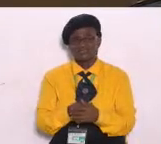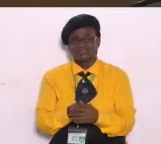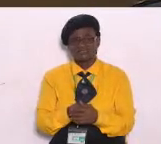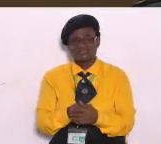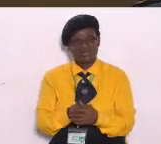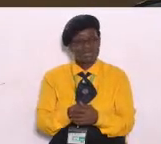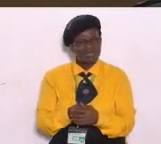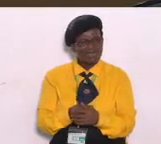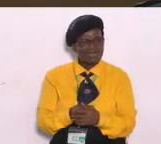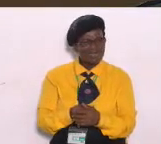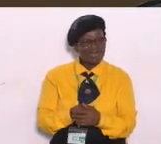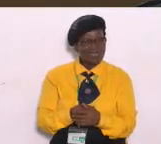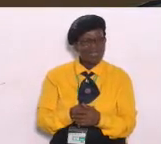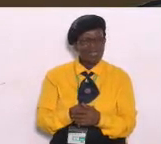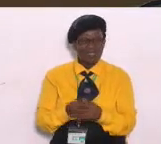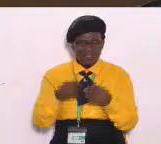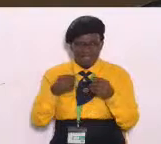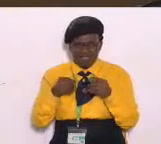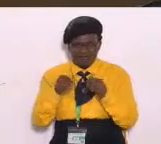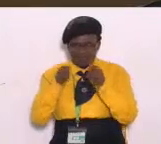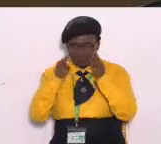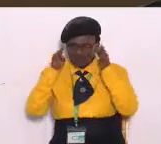Faith is work.